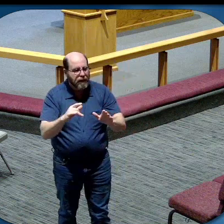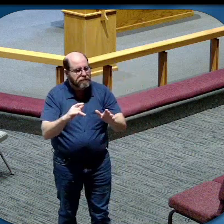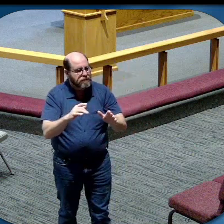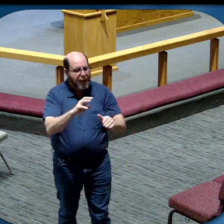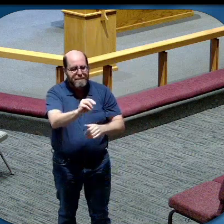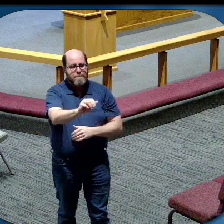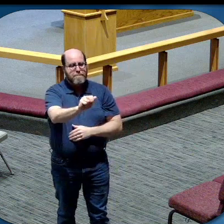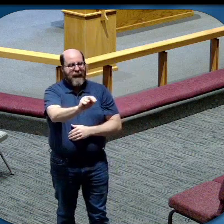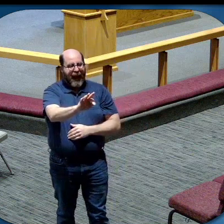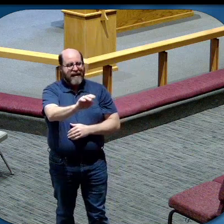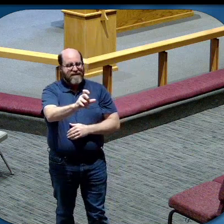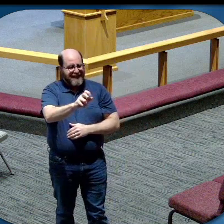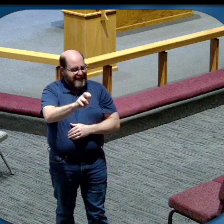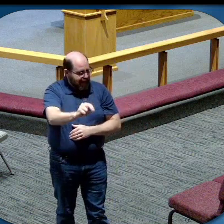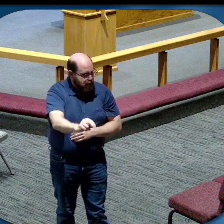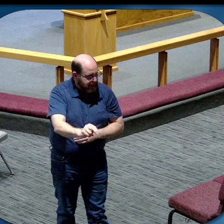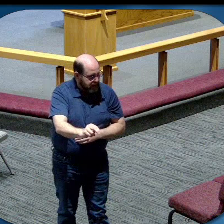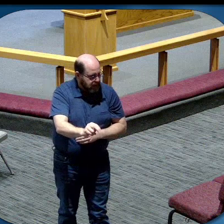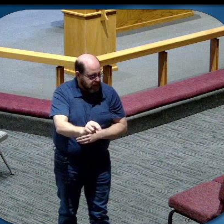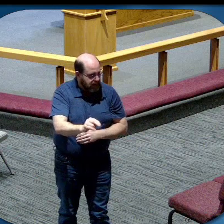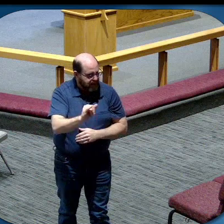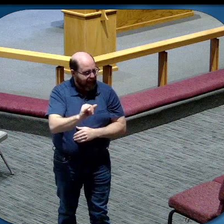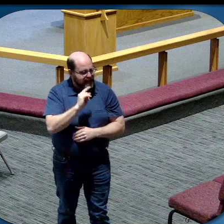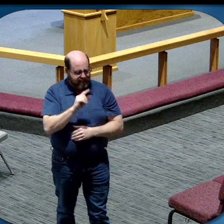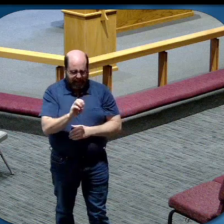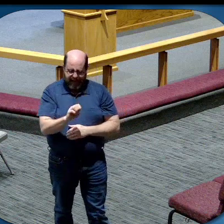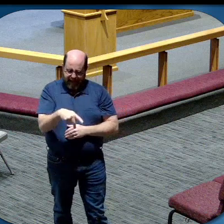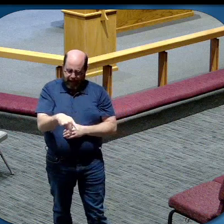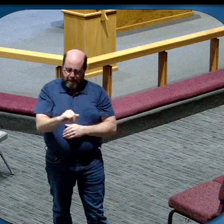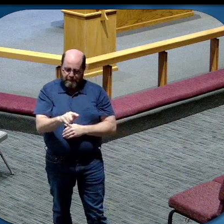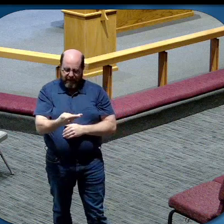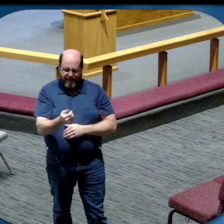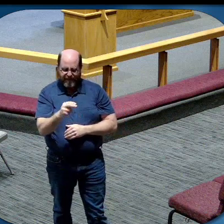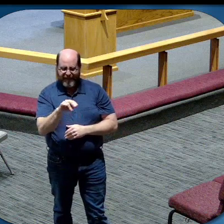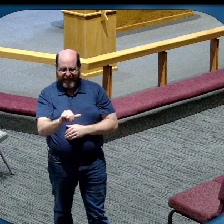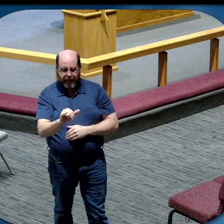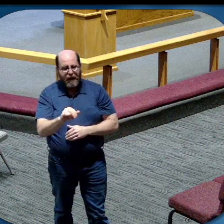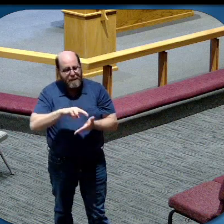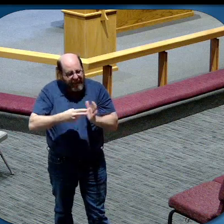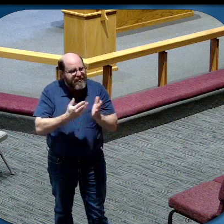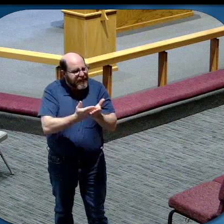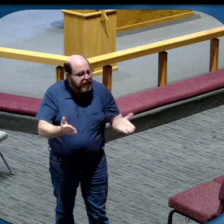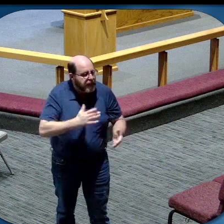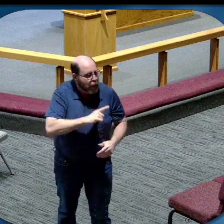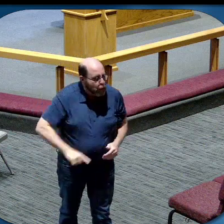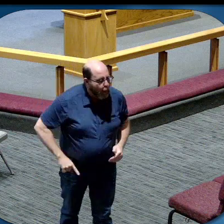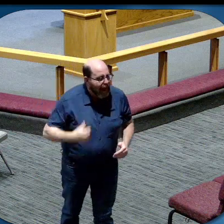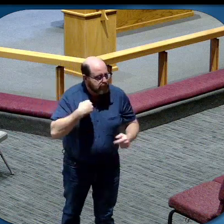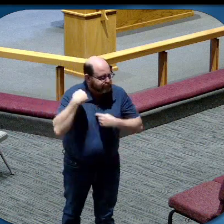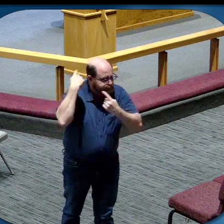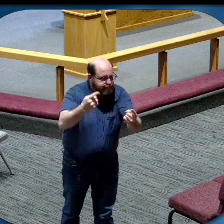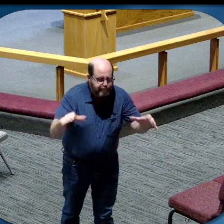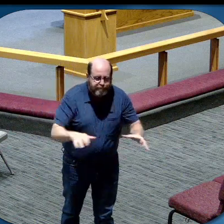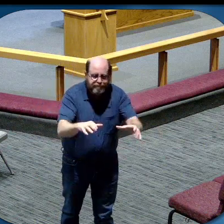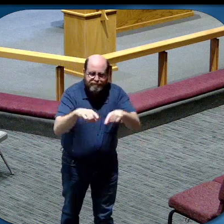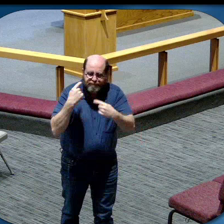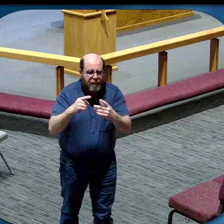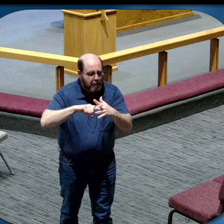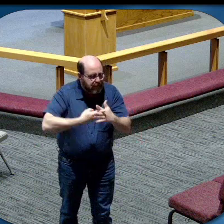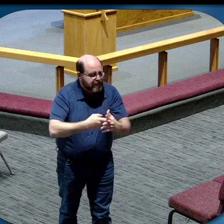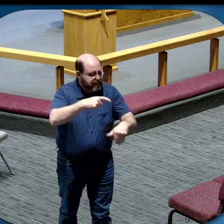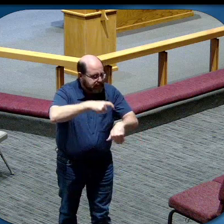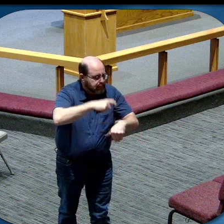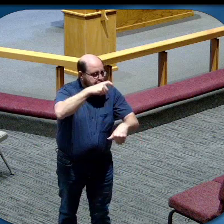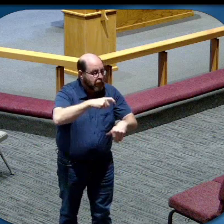word that we hear today is fitting, as Epiphanies are things that the Lord has done since the beginning of time. The